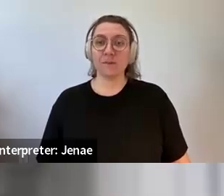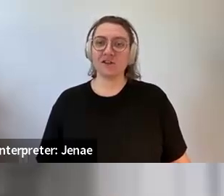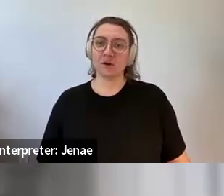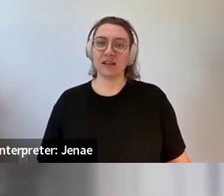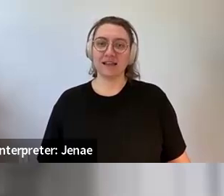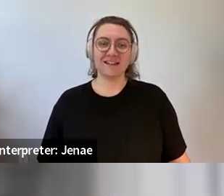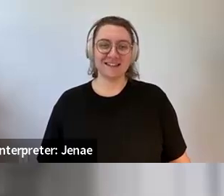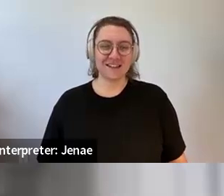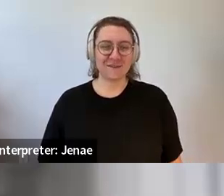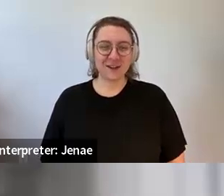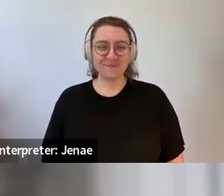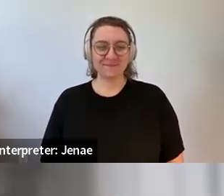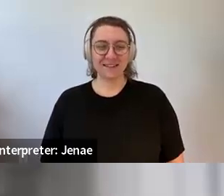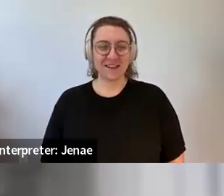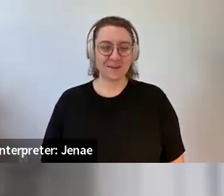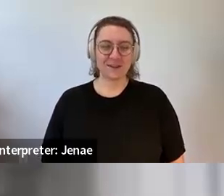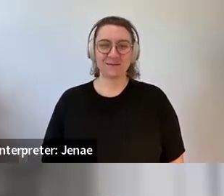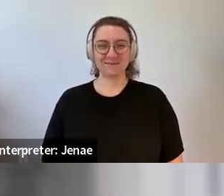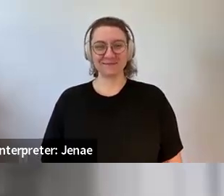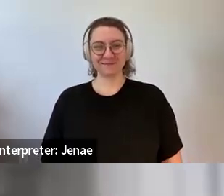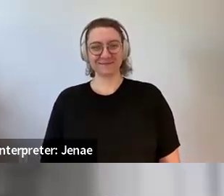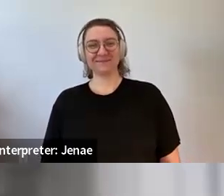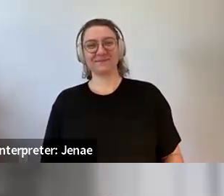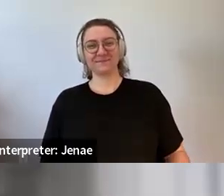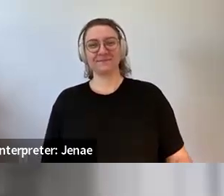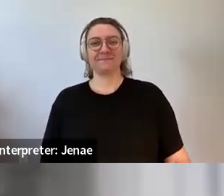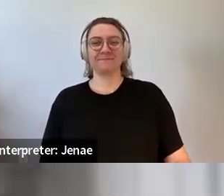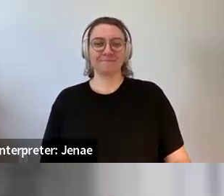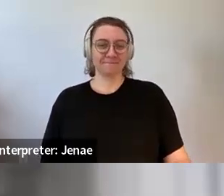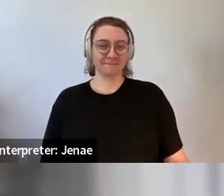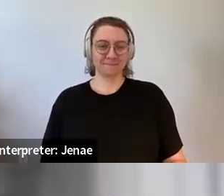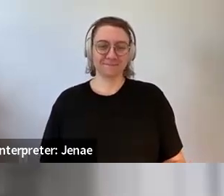more information or would like to discuss it further. Thank you so much.